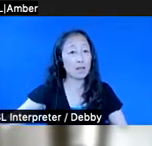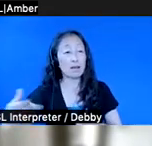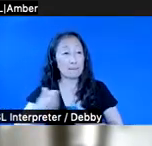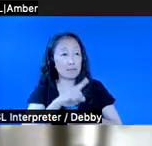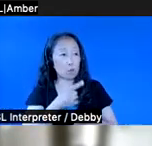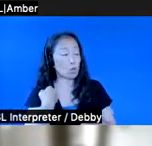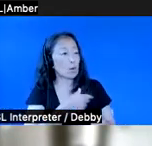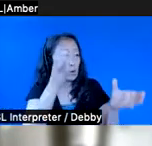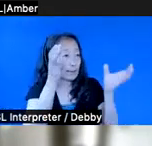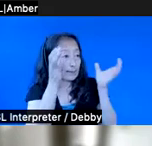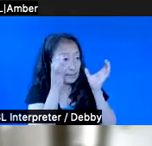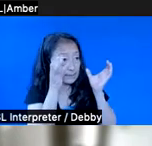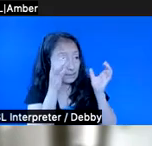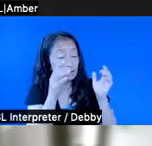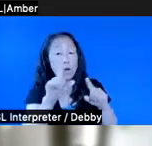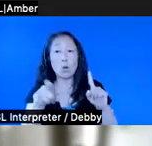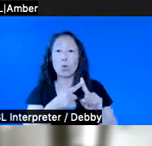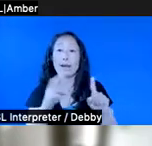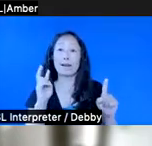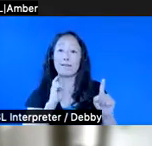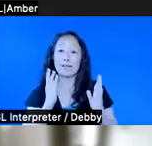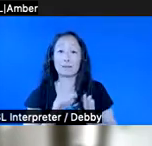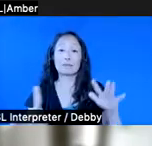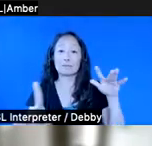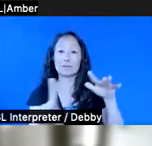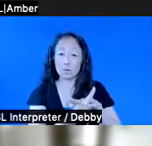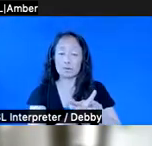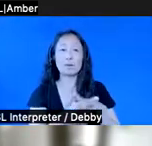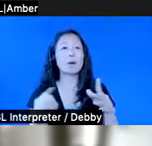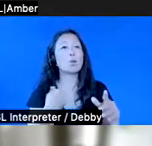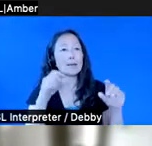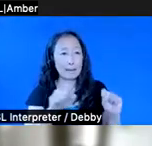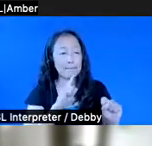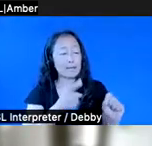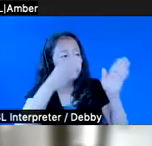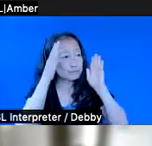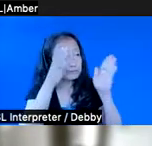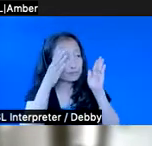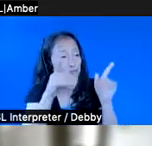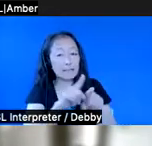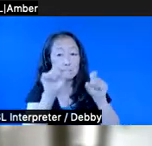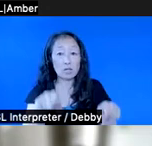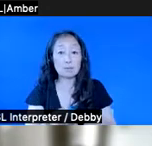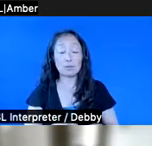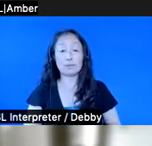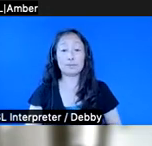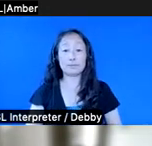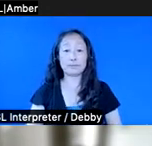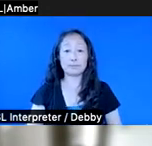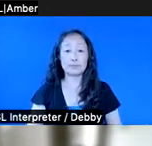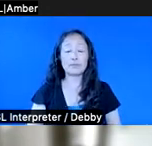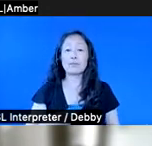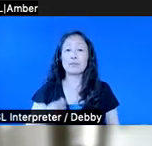comes in, that we can be as present as possible with them. And that we always send the message that, you know, violence